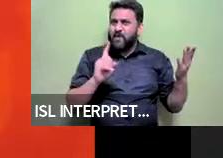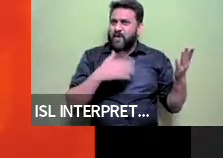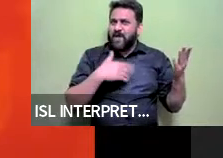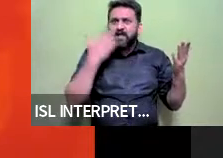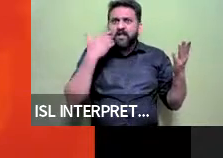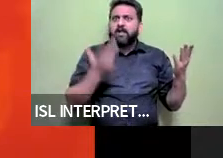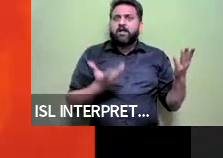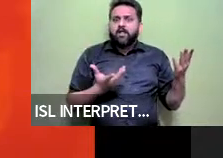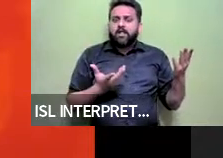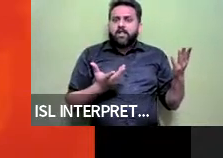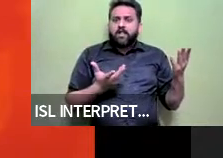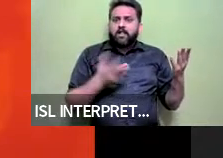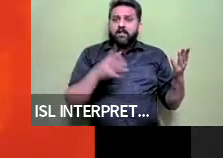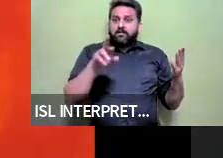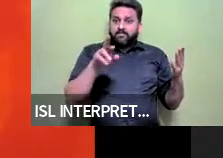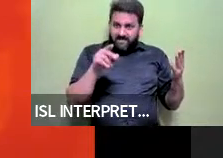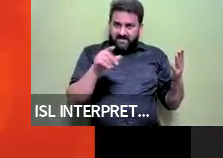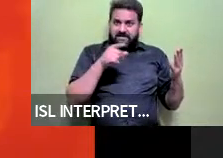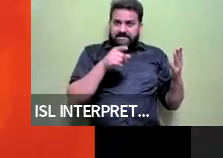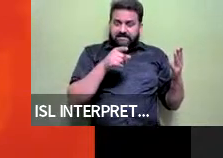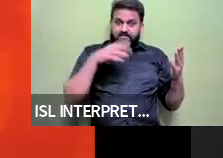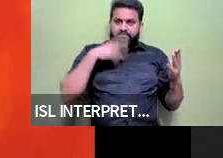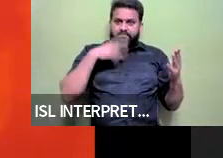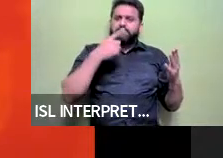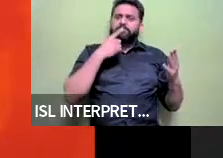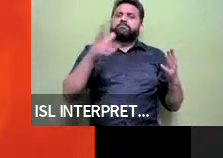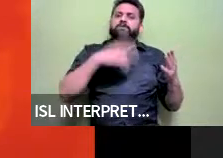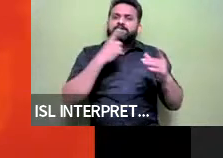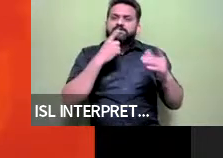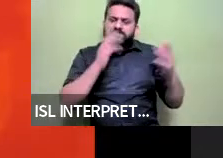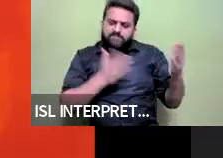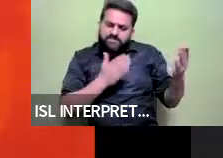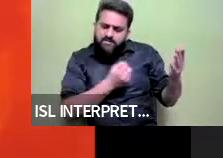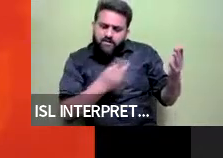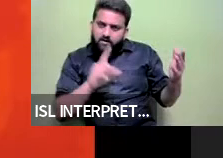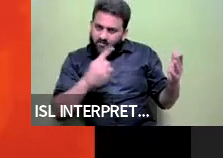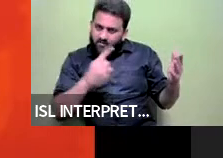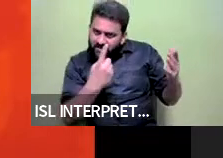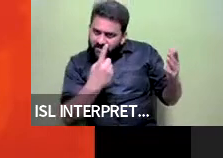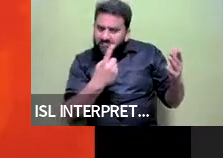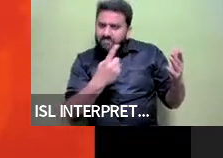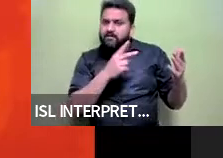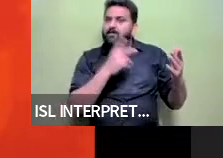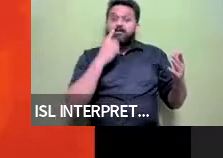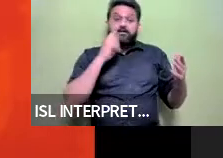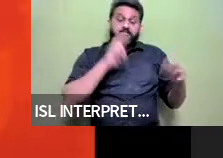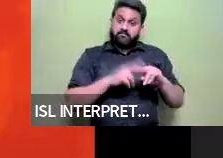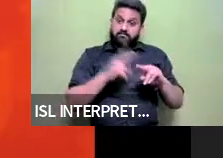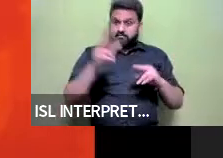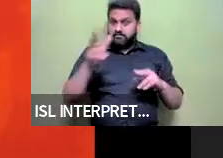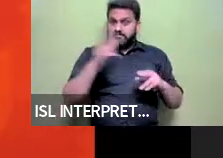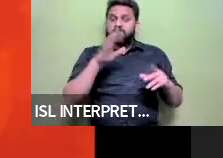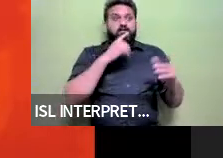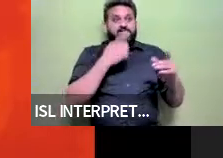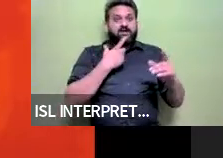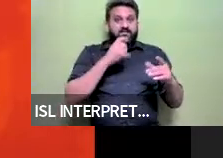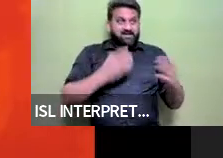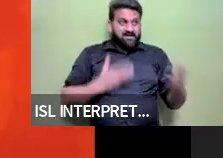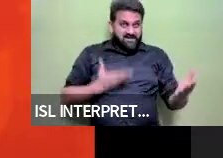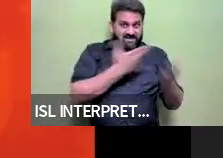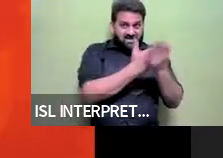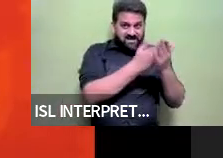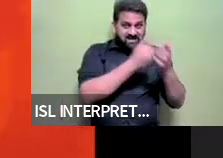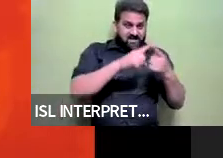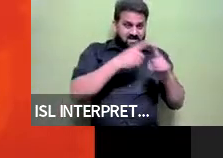it. So isn't it is good that you tell me the page number first? So if you say, look at the claimant exhibit number